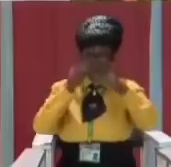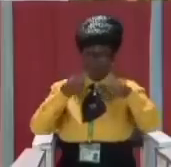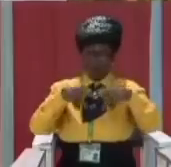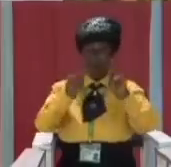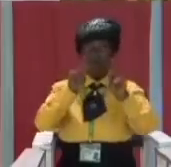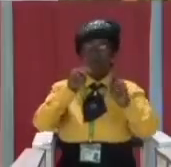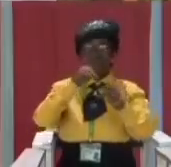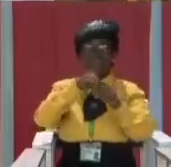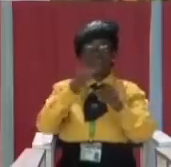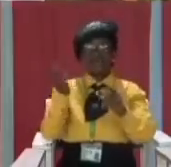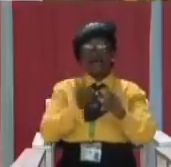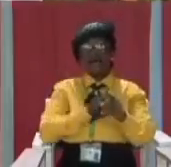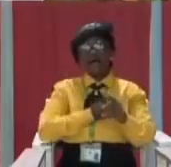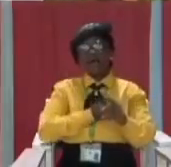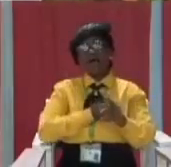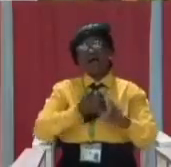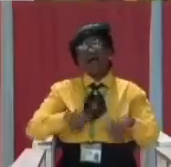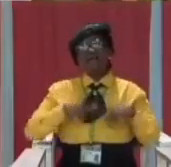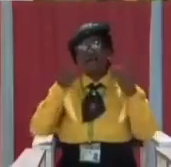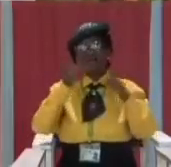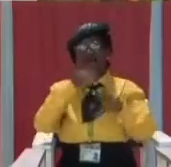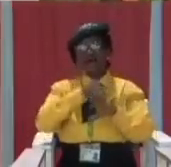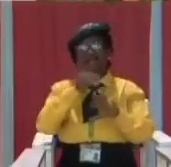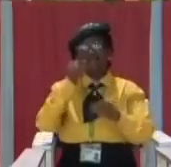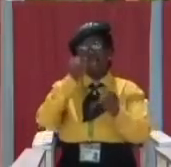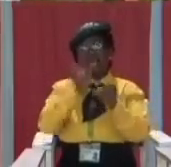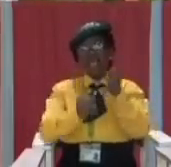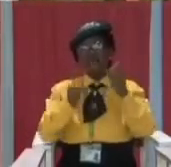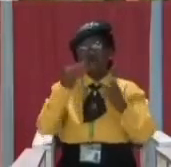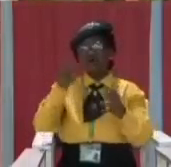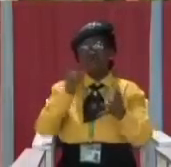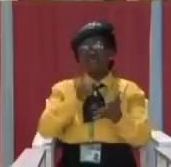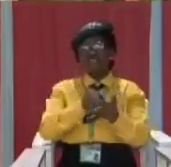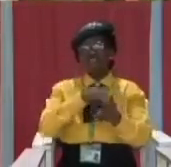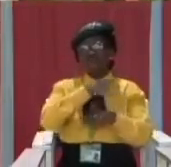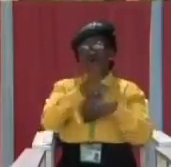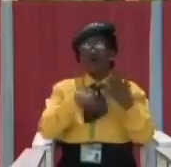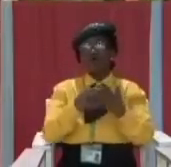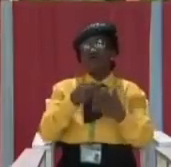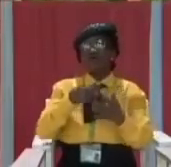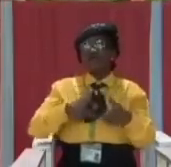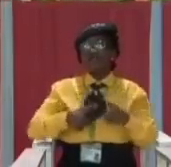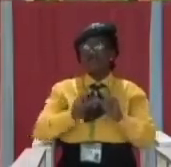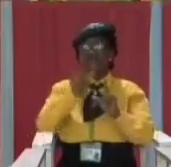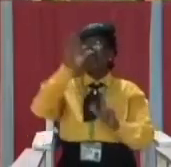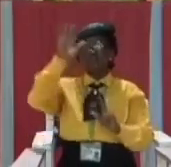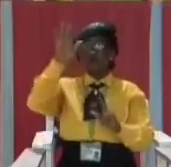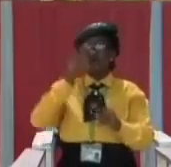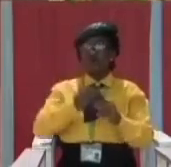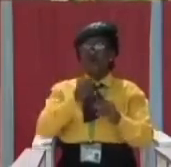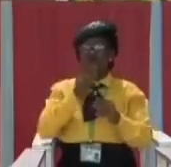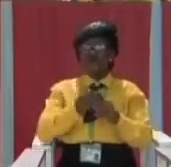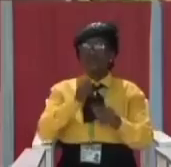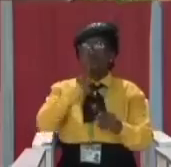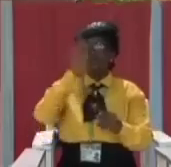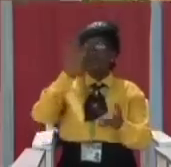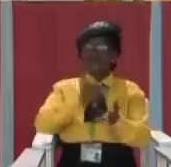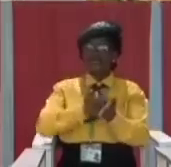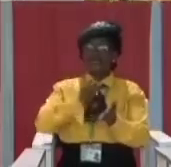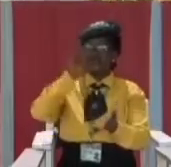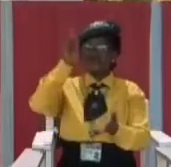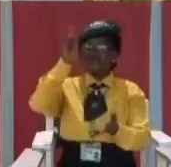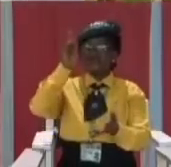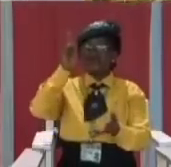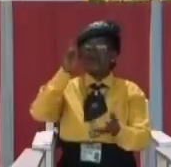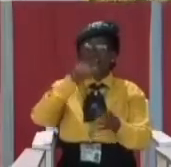At the end of it all, let your name be glorified. In Jesus' marvelous name, we